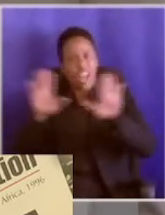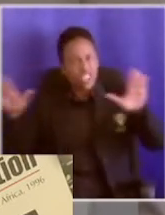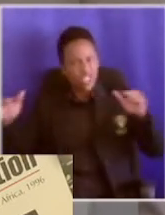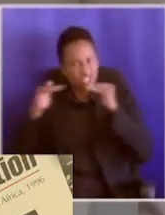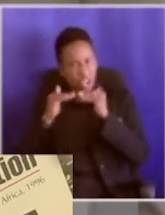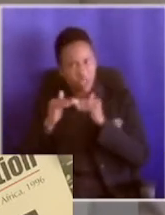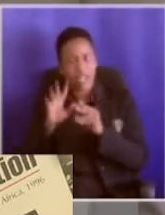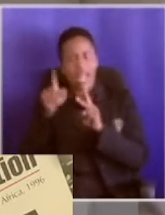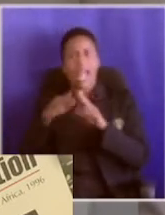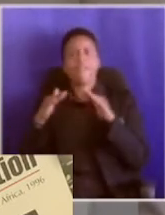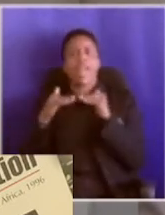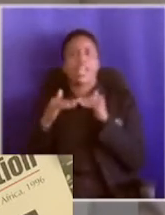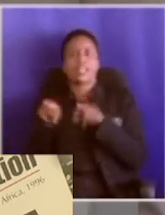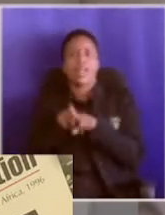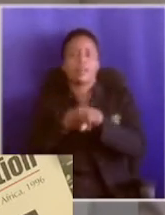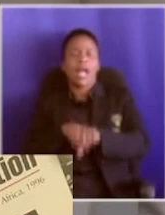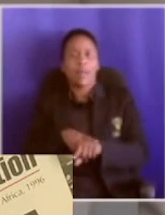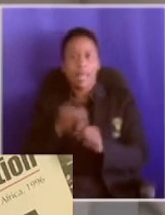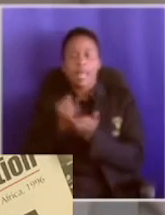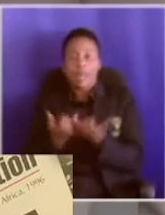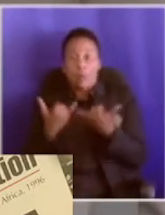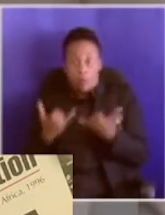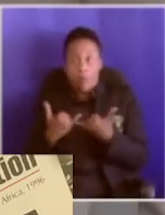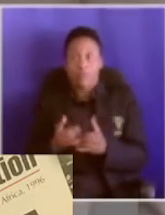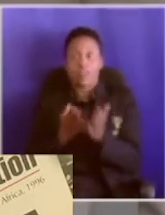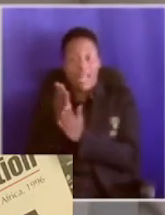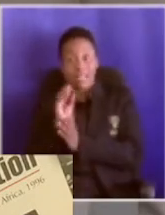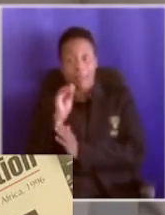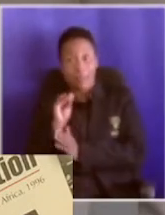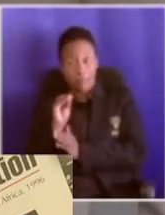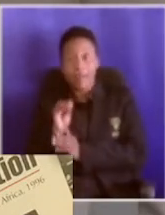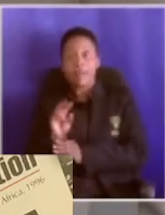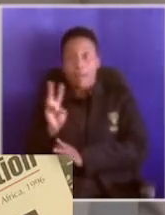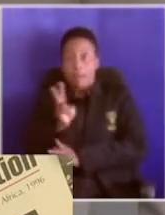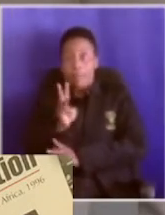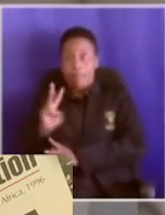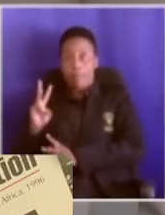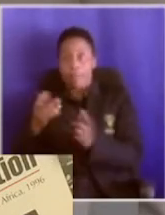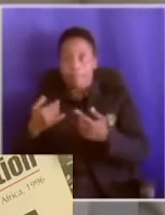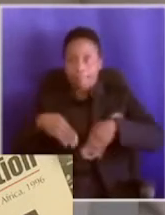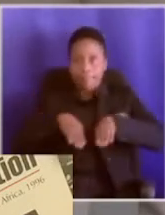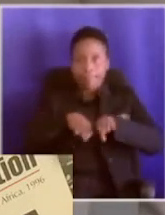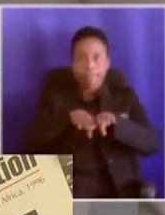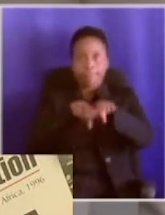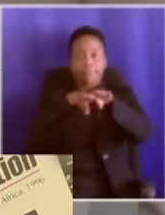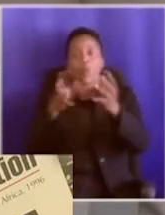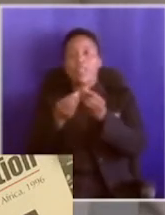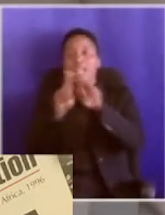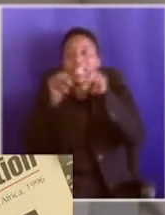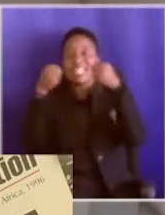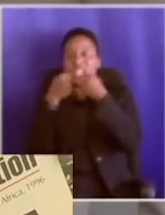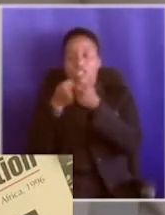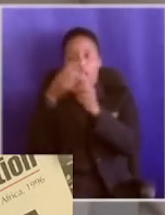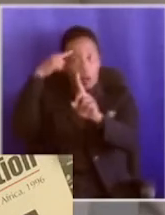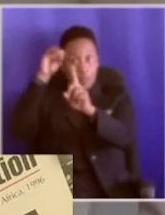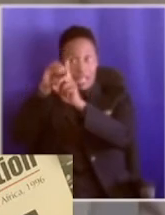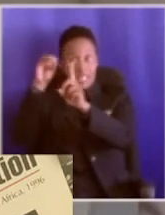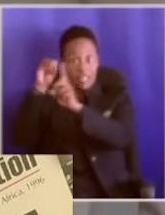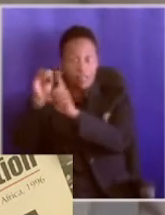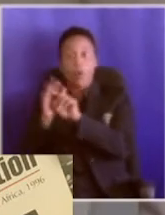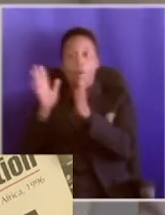fair, and in which existing rights are carefully aligned with our national objectives of